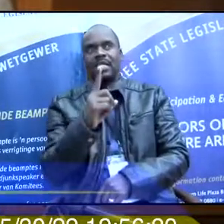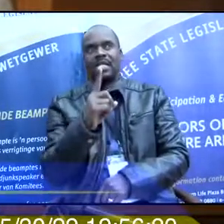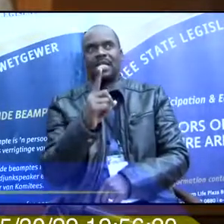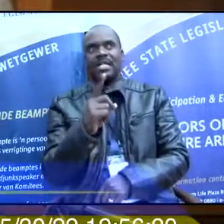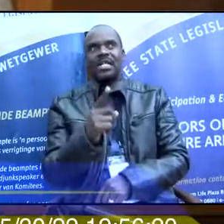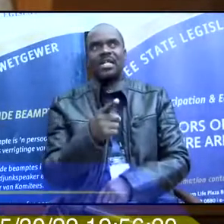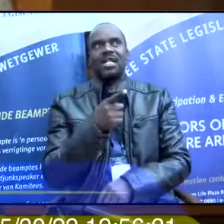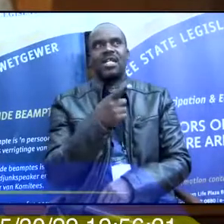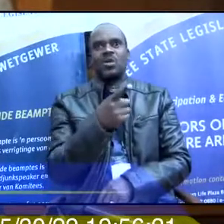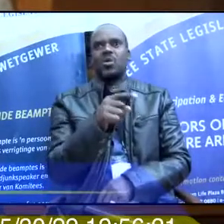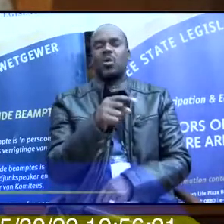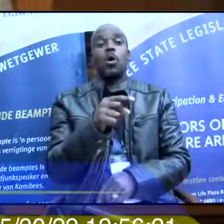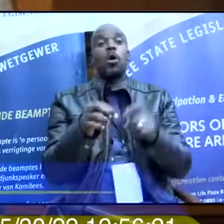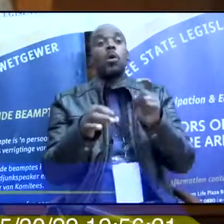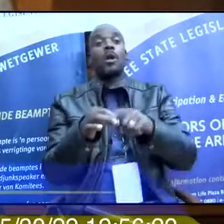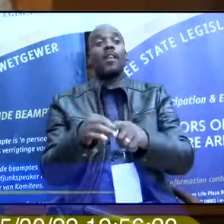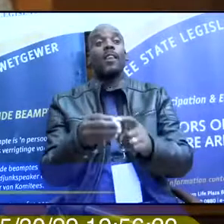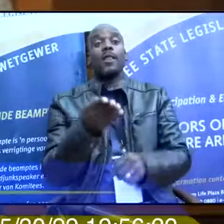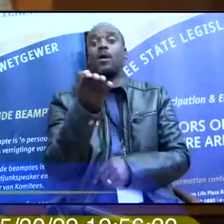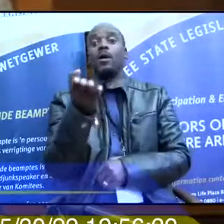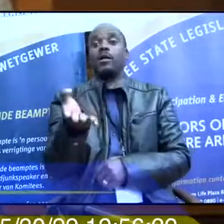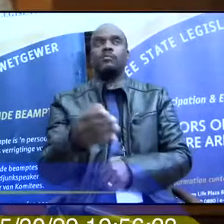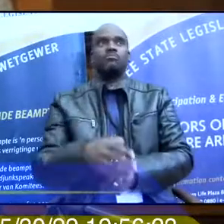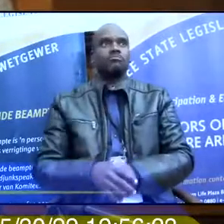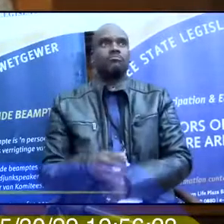qualifications are not relevant